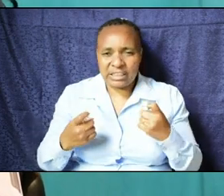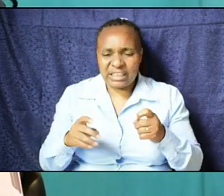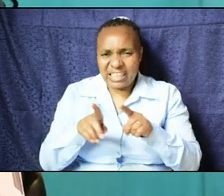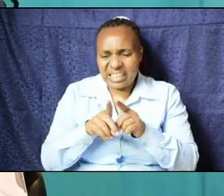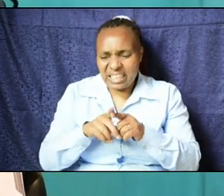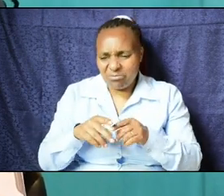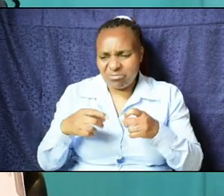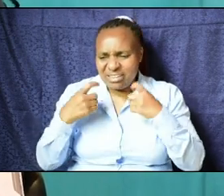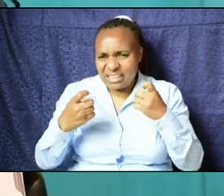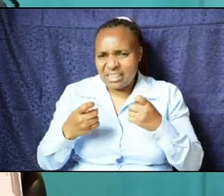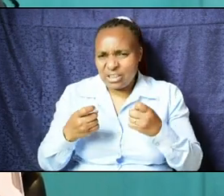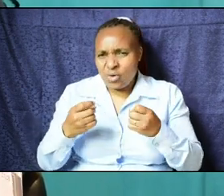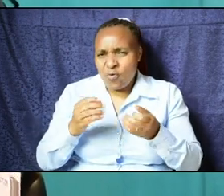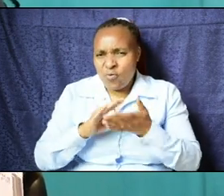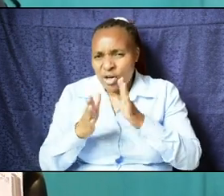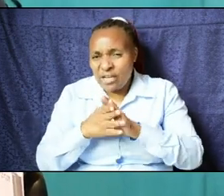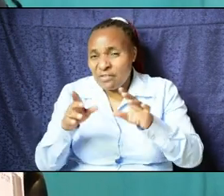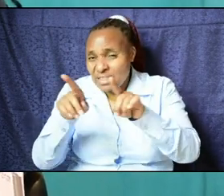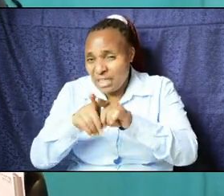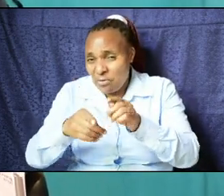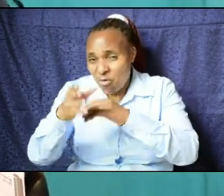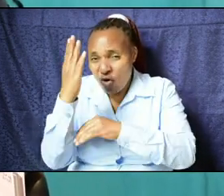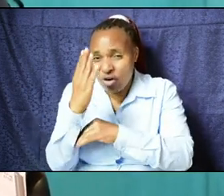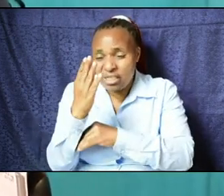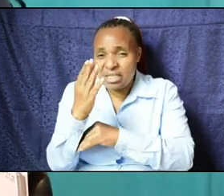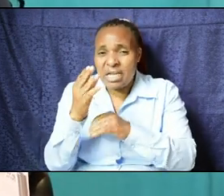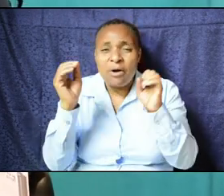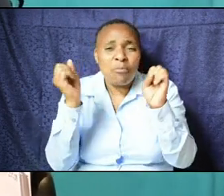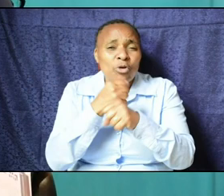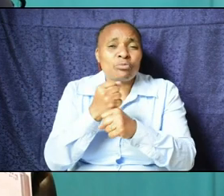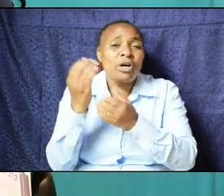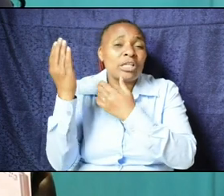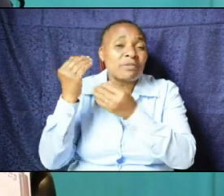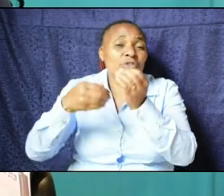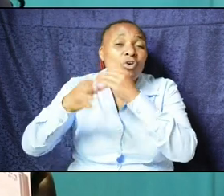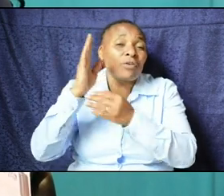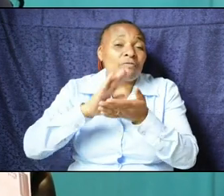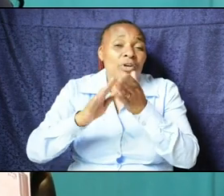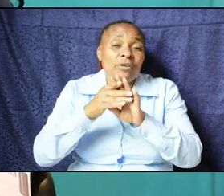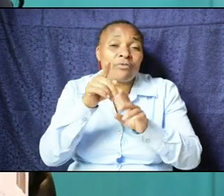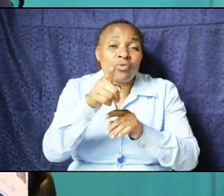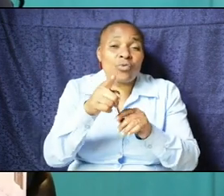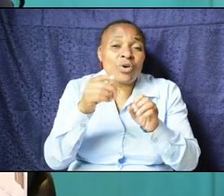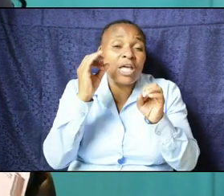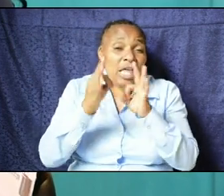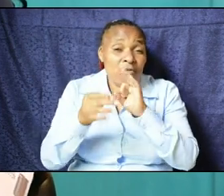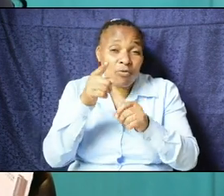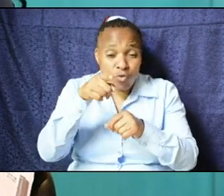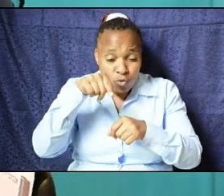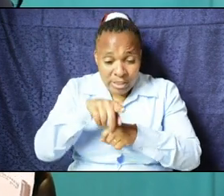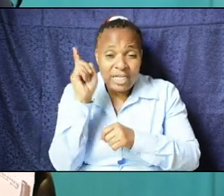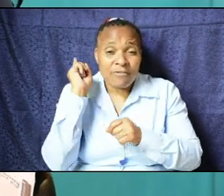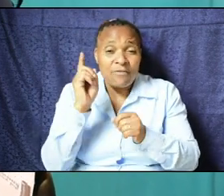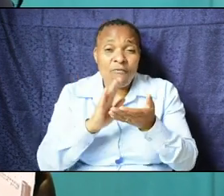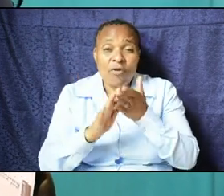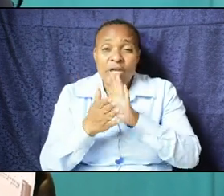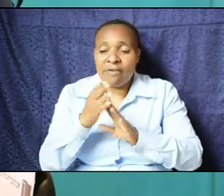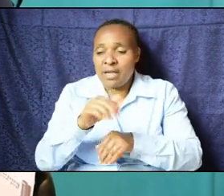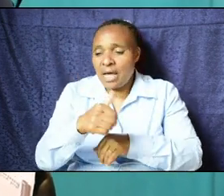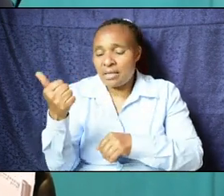who trespass against us. Like, it's two-way. You cannot expect God to forgive you if you have not forgiven the person who's wronged